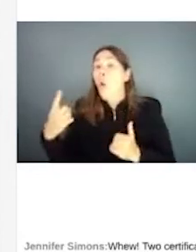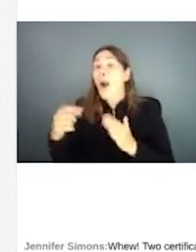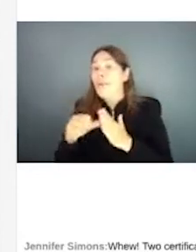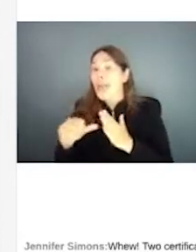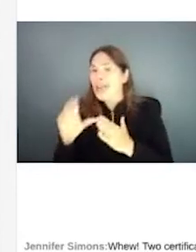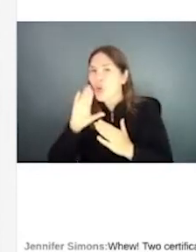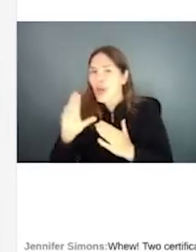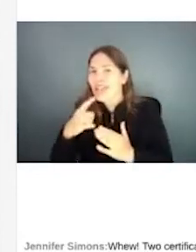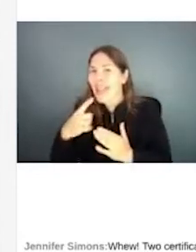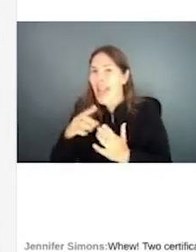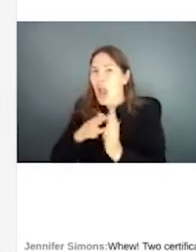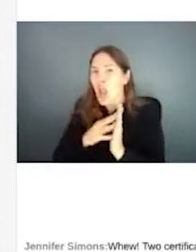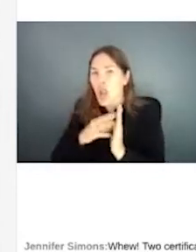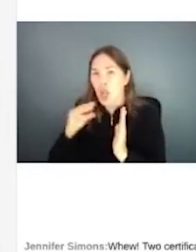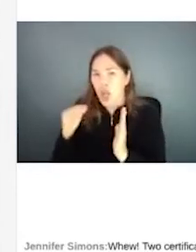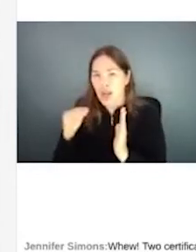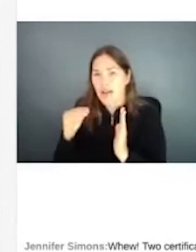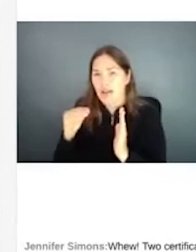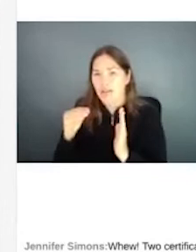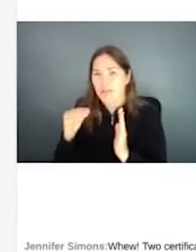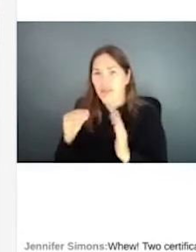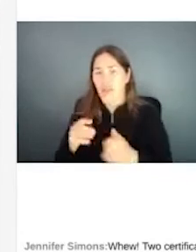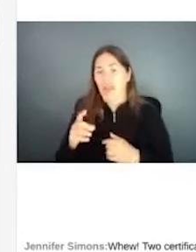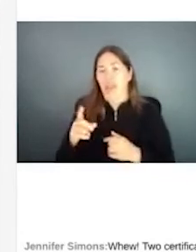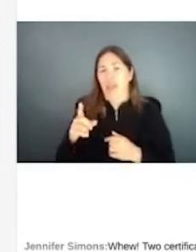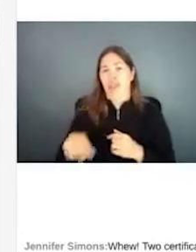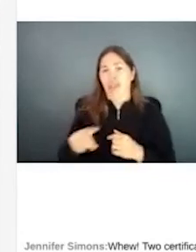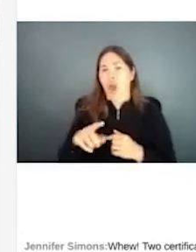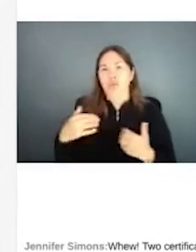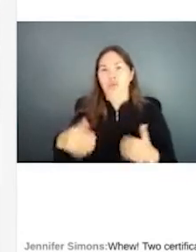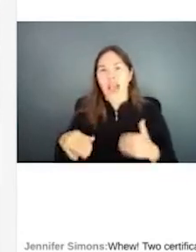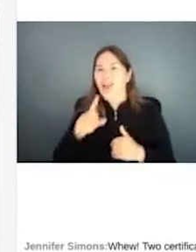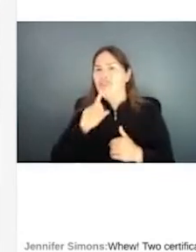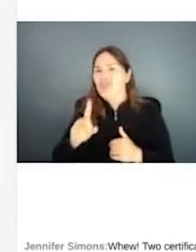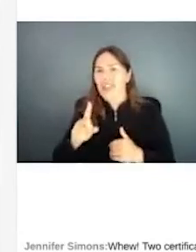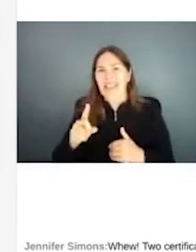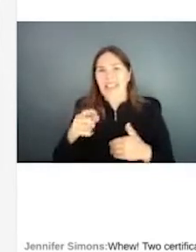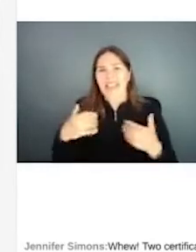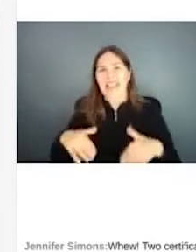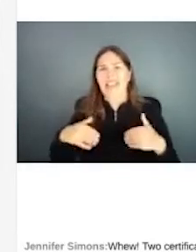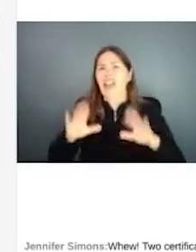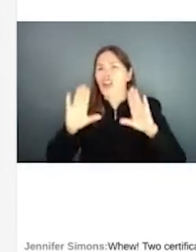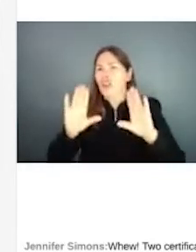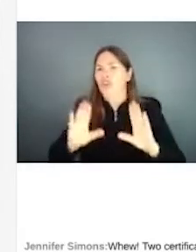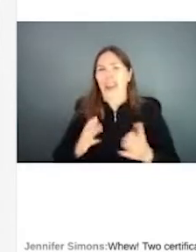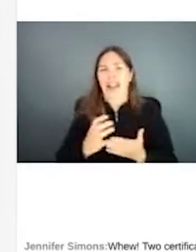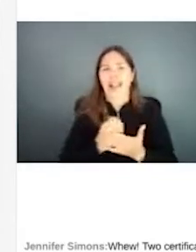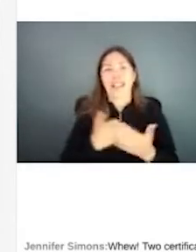says Learn. And these are a really great collection of well-made